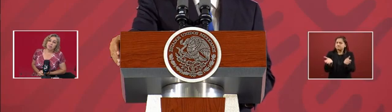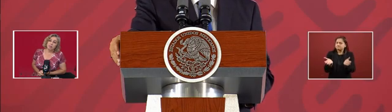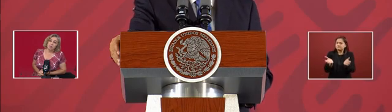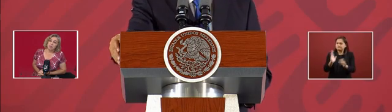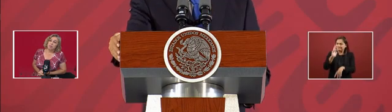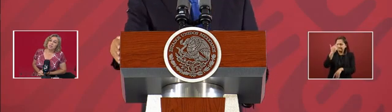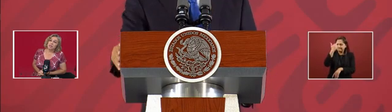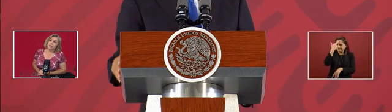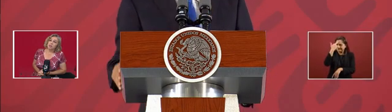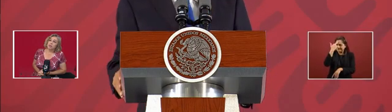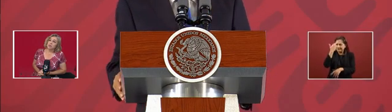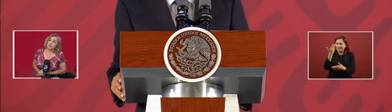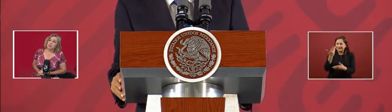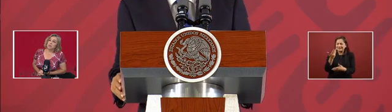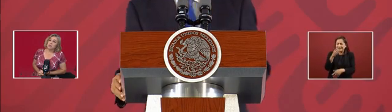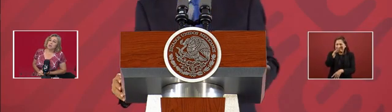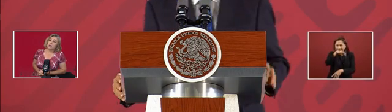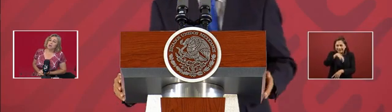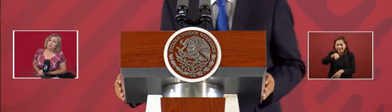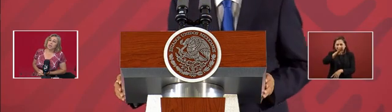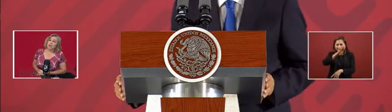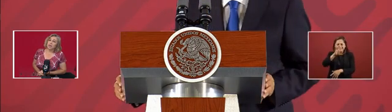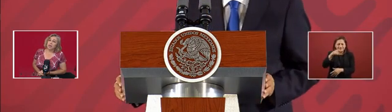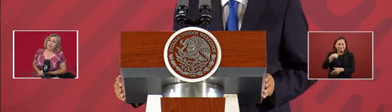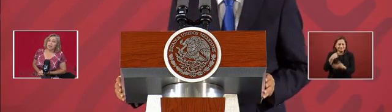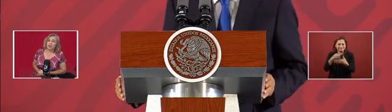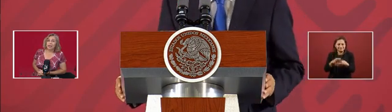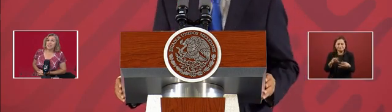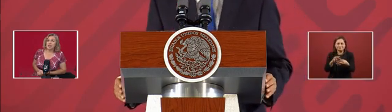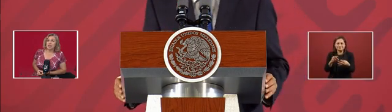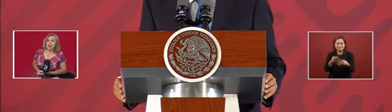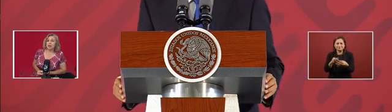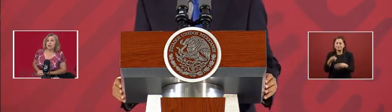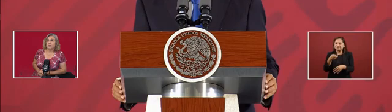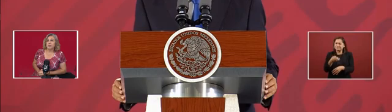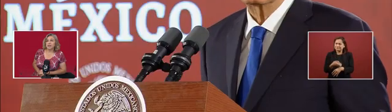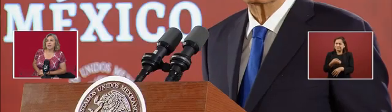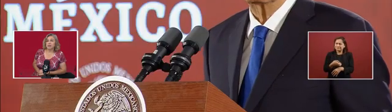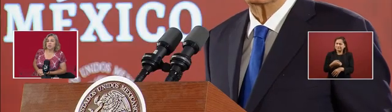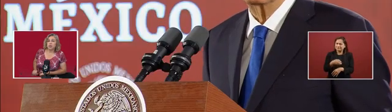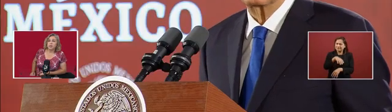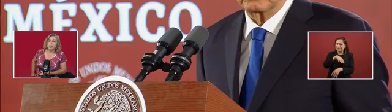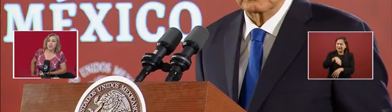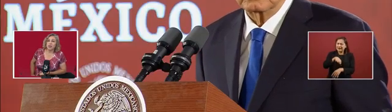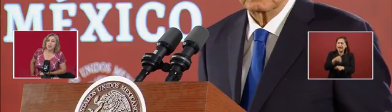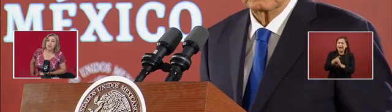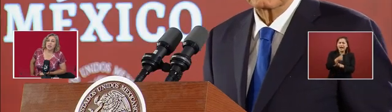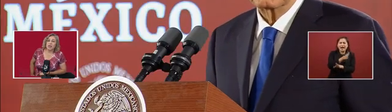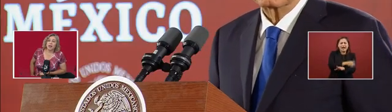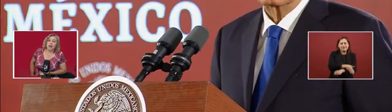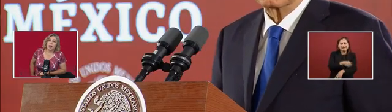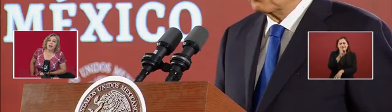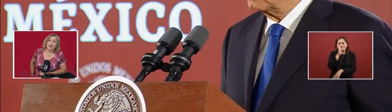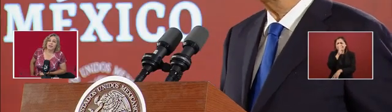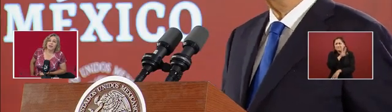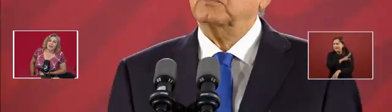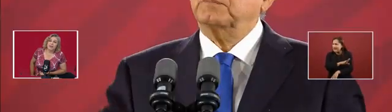cuide bien, that they be very que cautious, no that, suceda lo que that it pasaba, not happen like it happened before in other